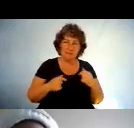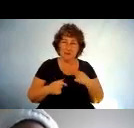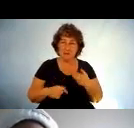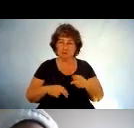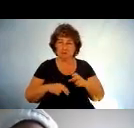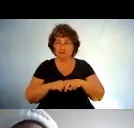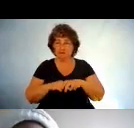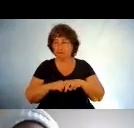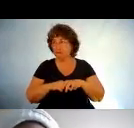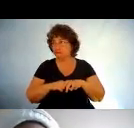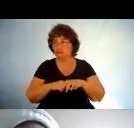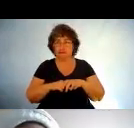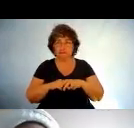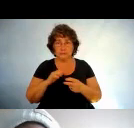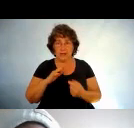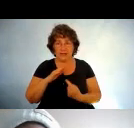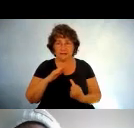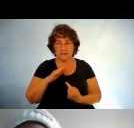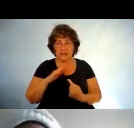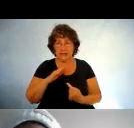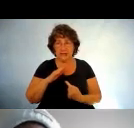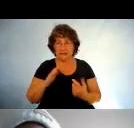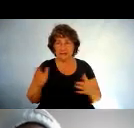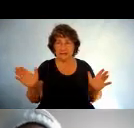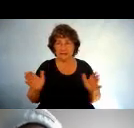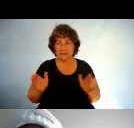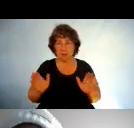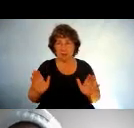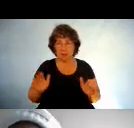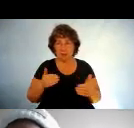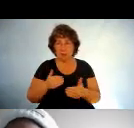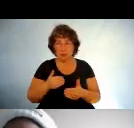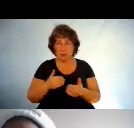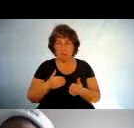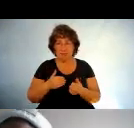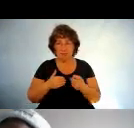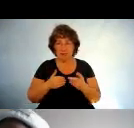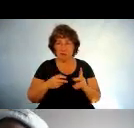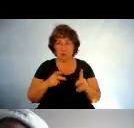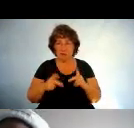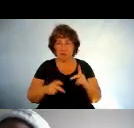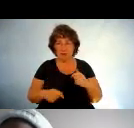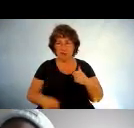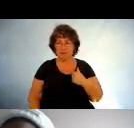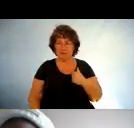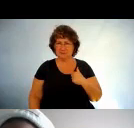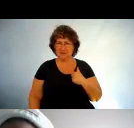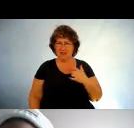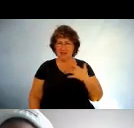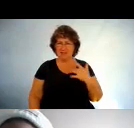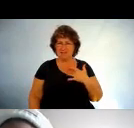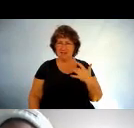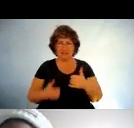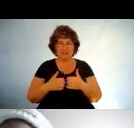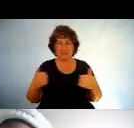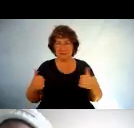was simply being put into this small closeted classroom, it just showed me that separate isn't